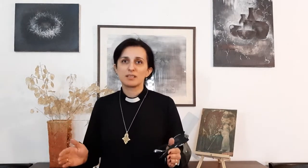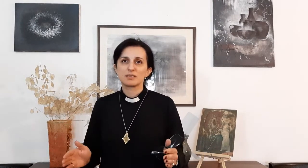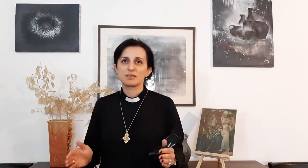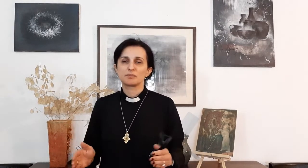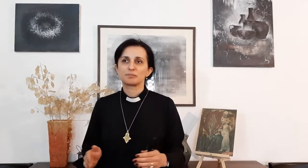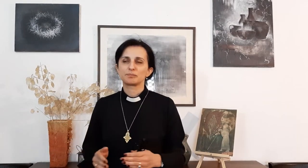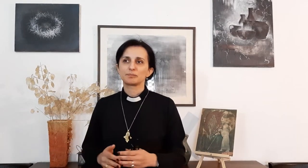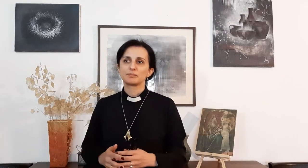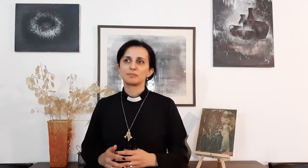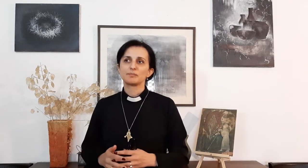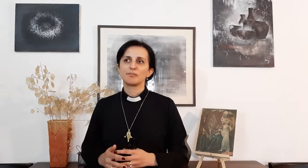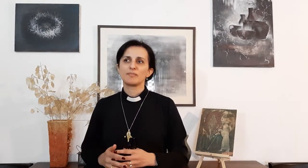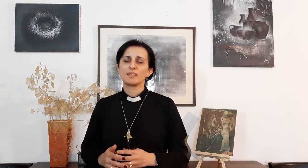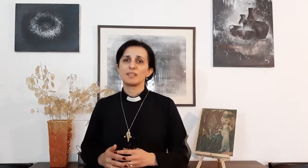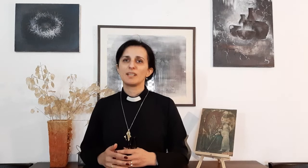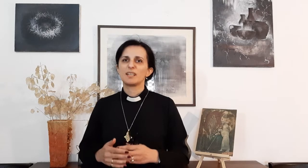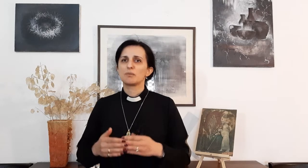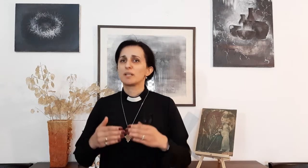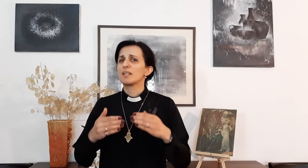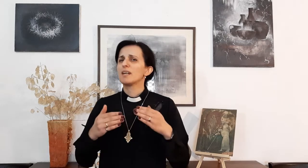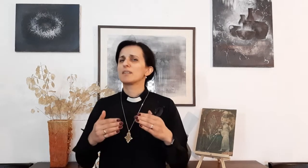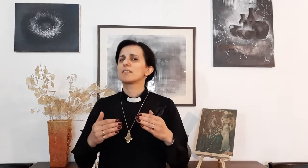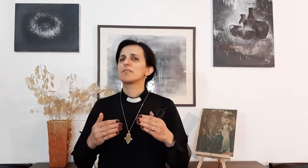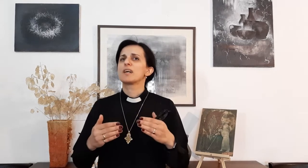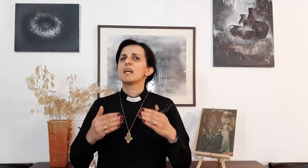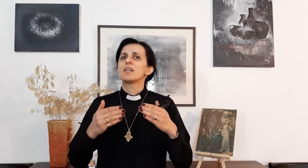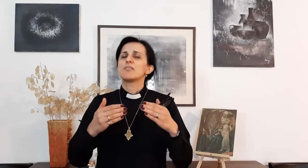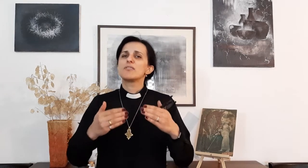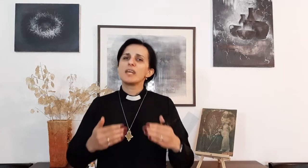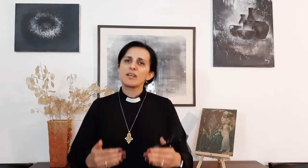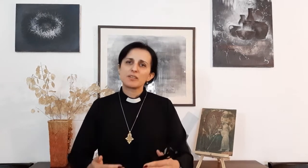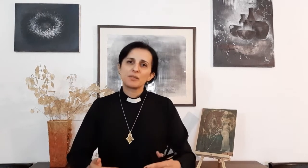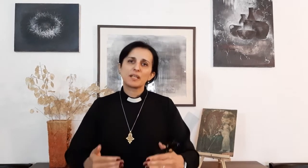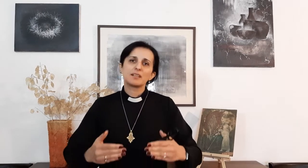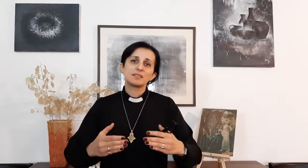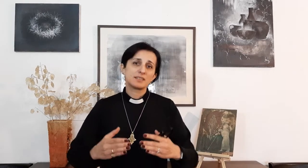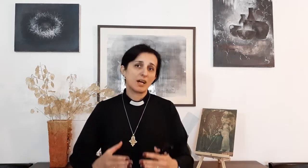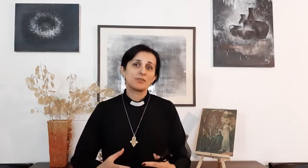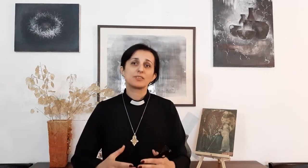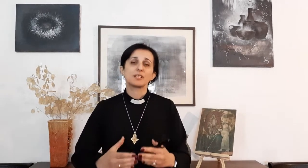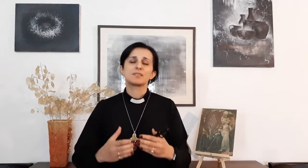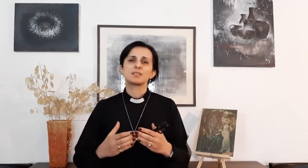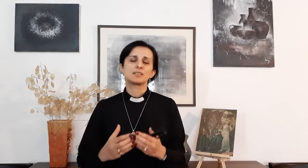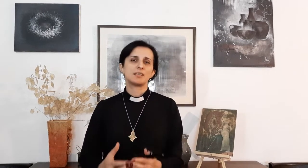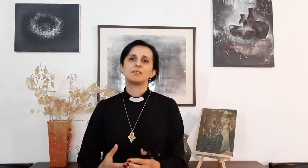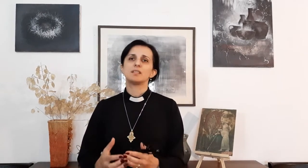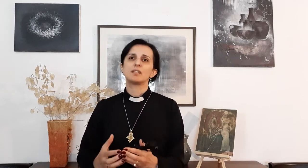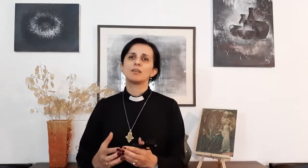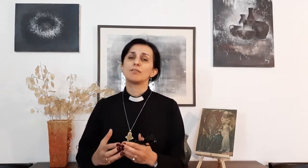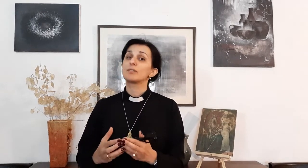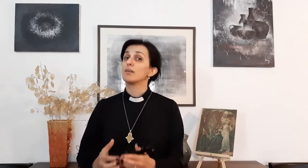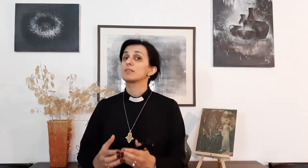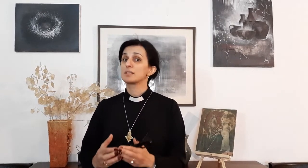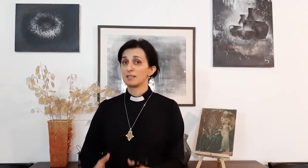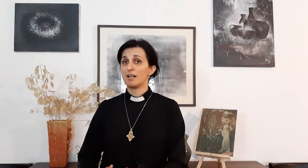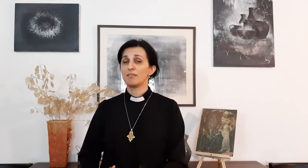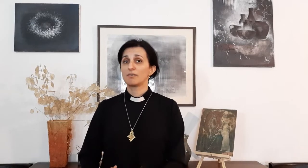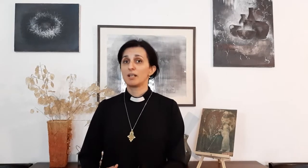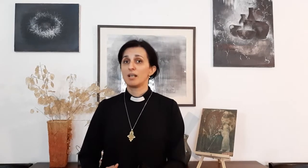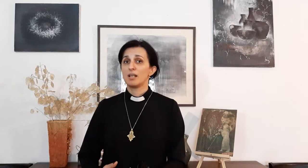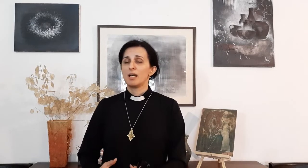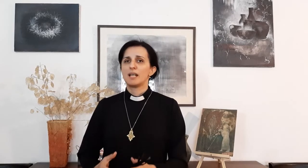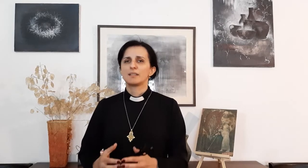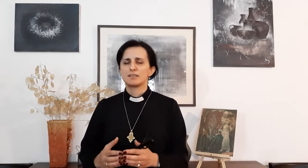new ones. And we kind of narrowing down the understanding of God's